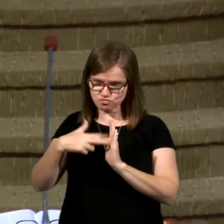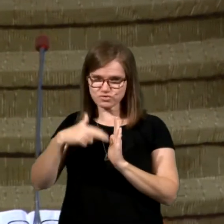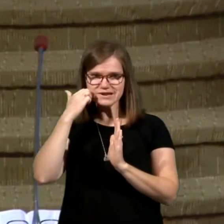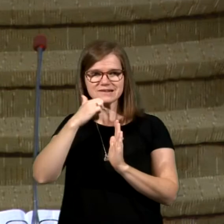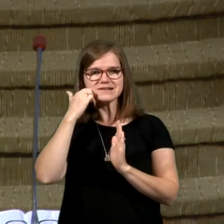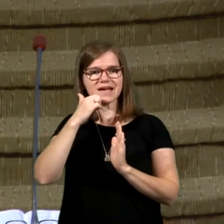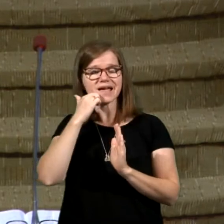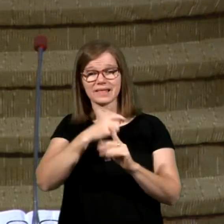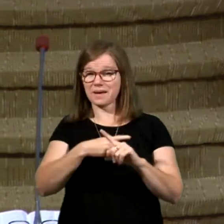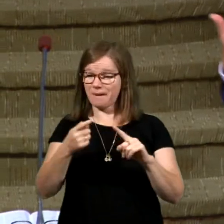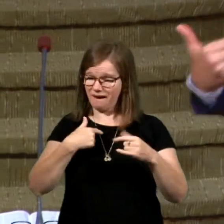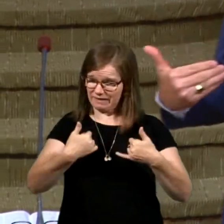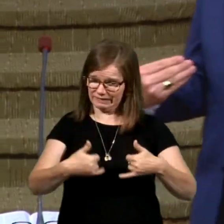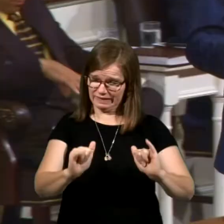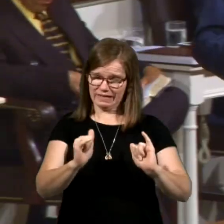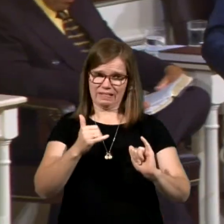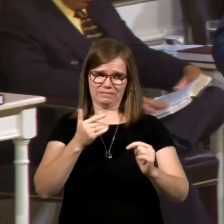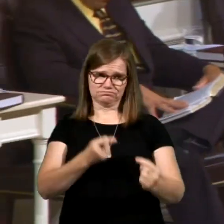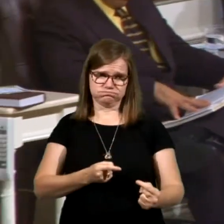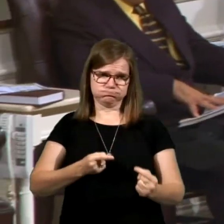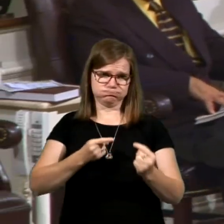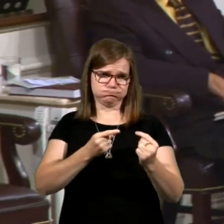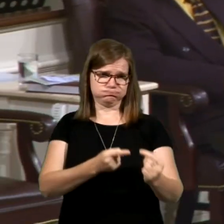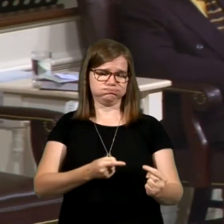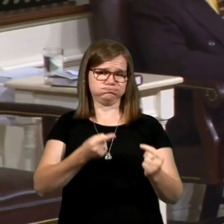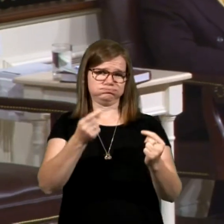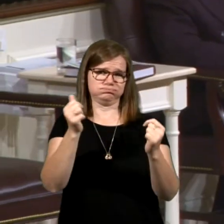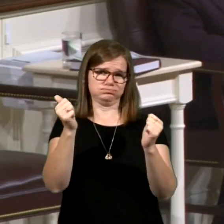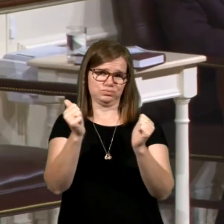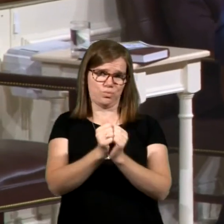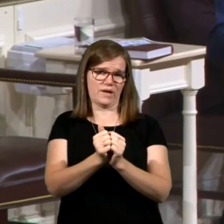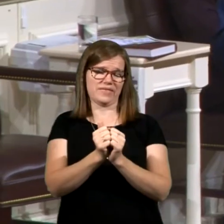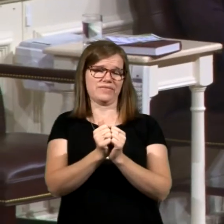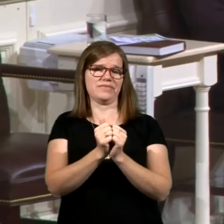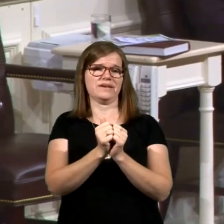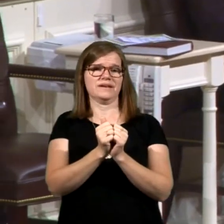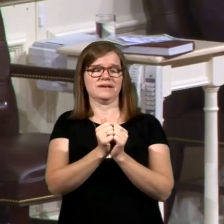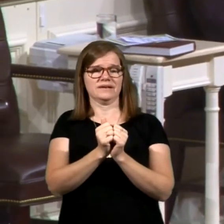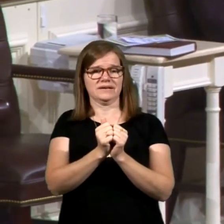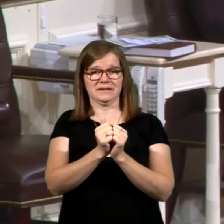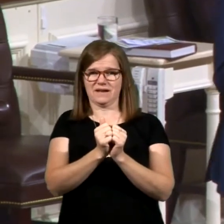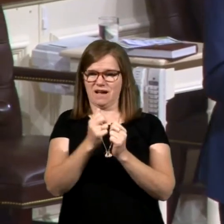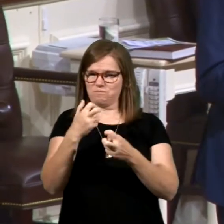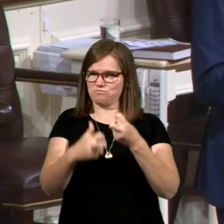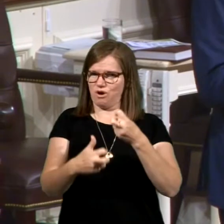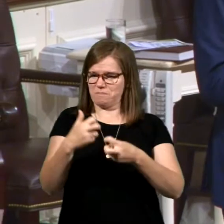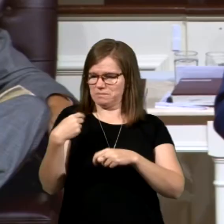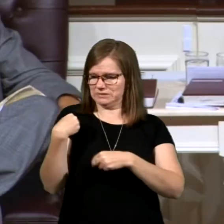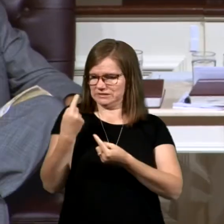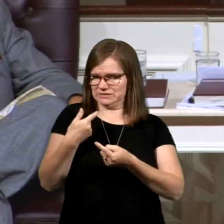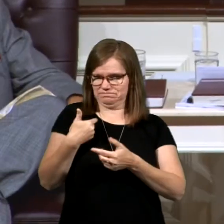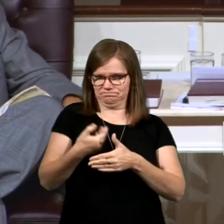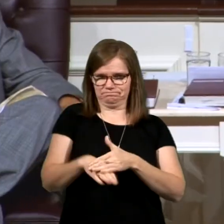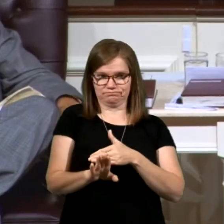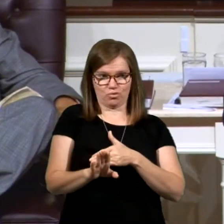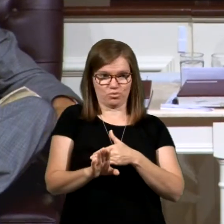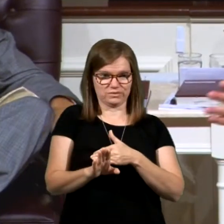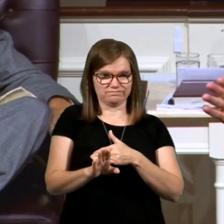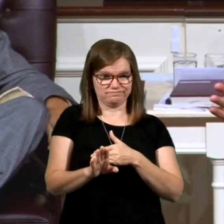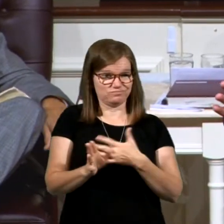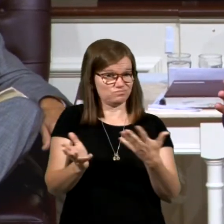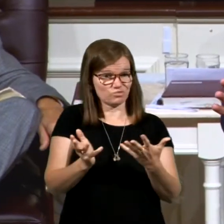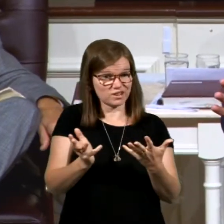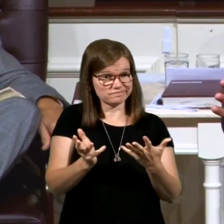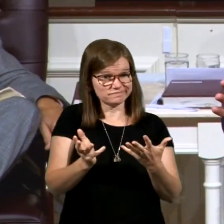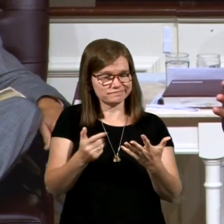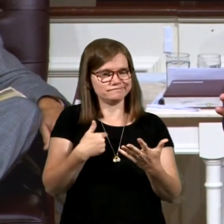daily basis, but I still have a battle with an innate problem I've had since I existed. And that is, I'm a